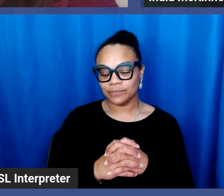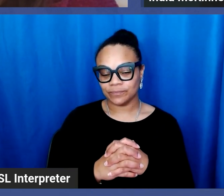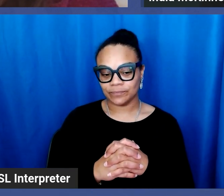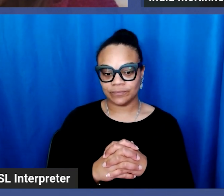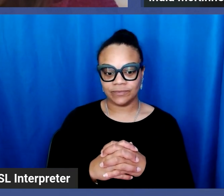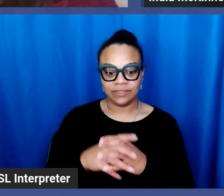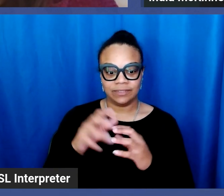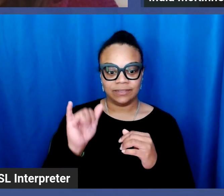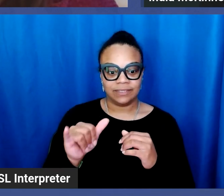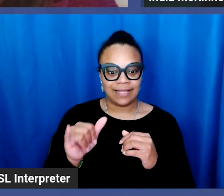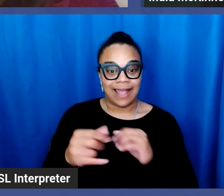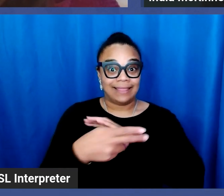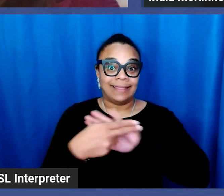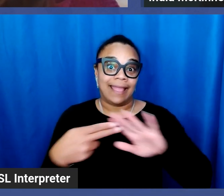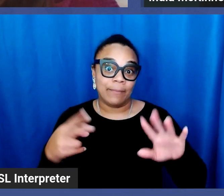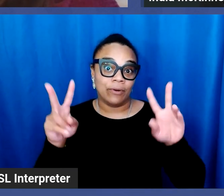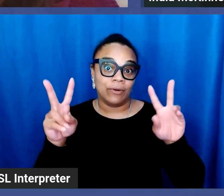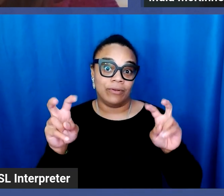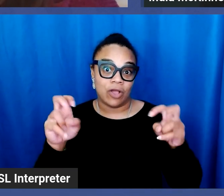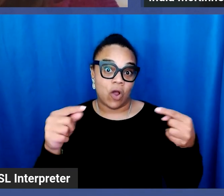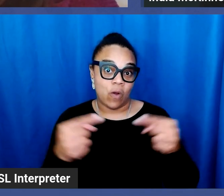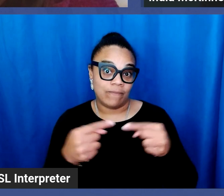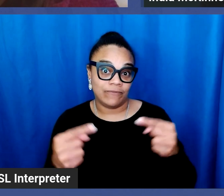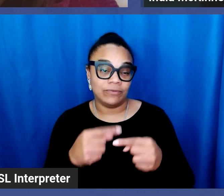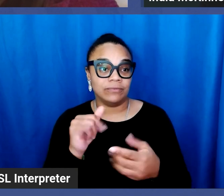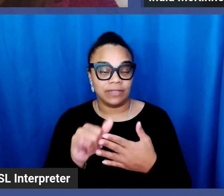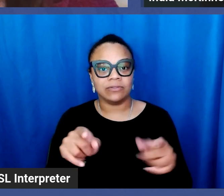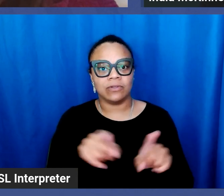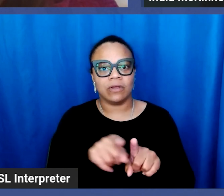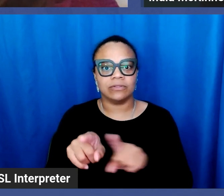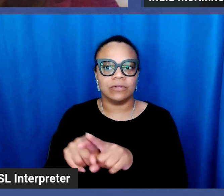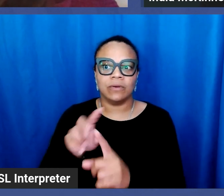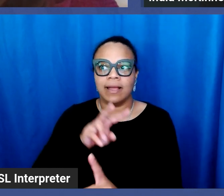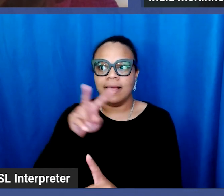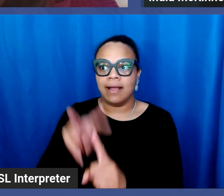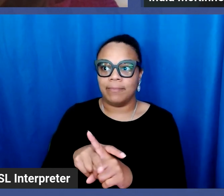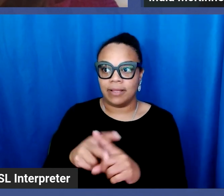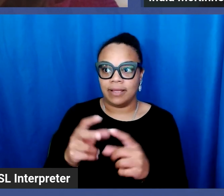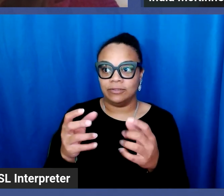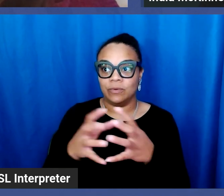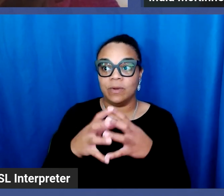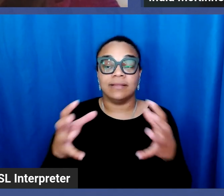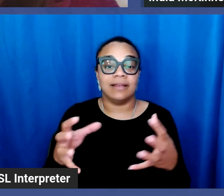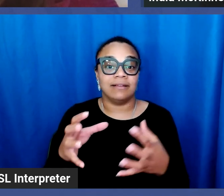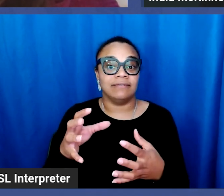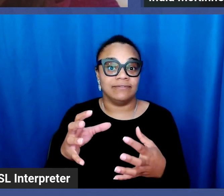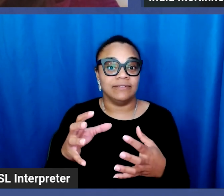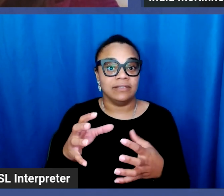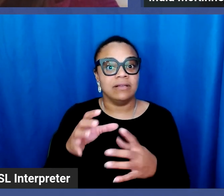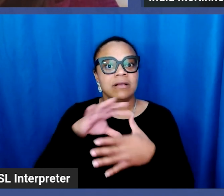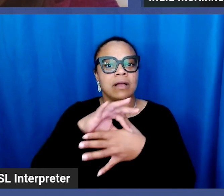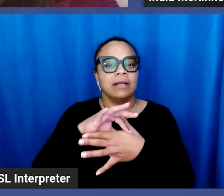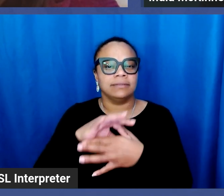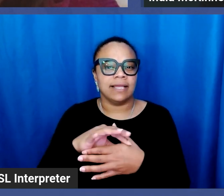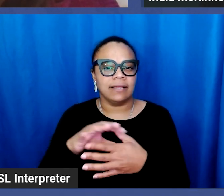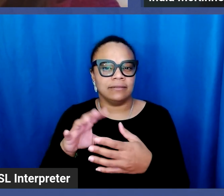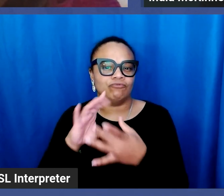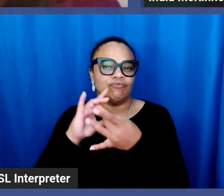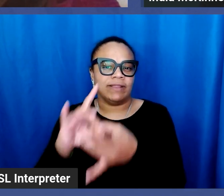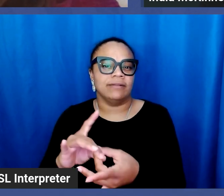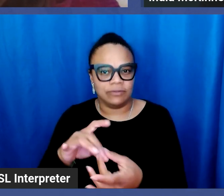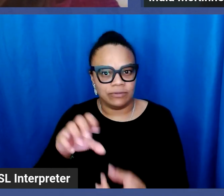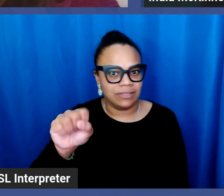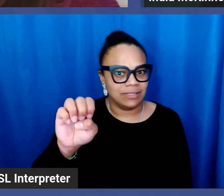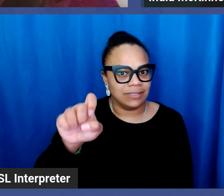this harmful label is, of course, what is also applied to lots of sexuality content, which is really where Woodhull weighs into